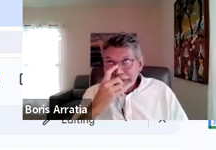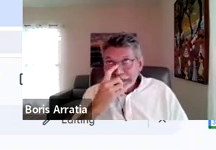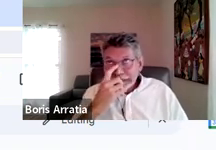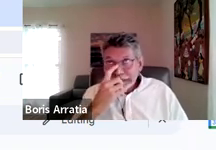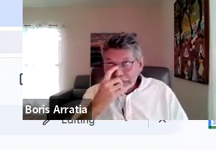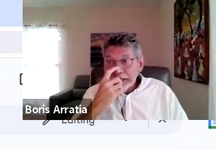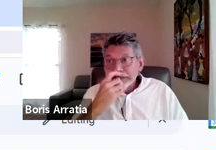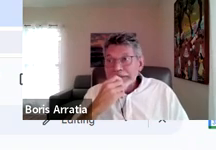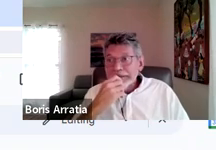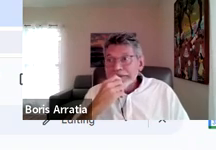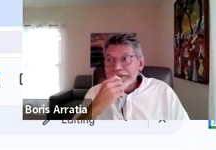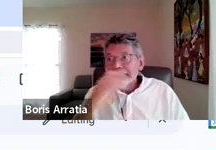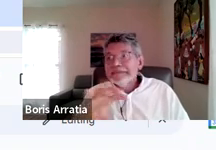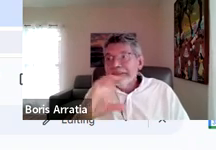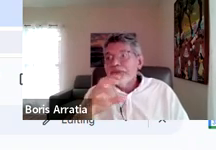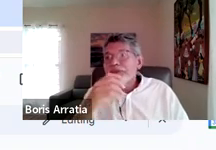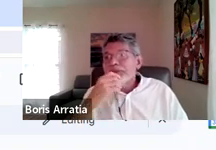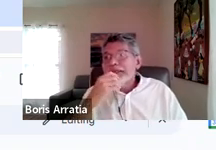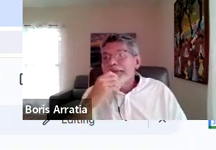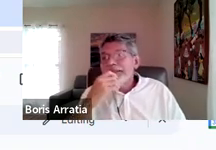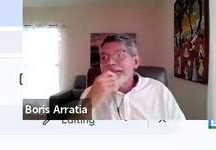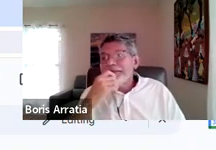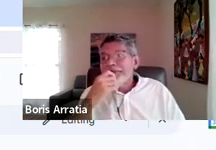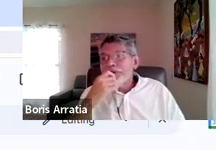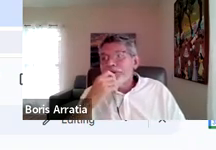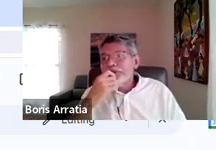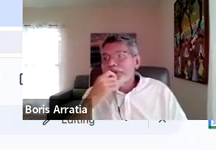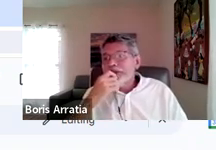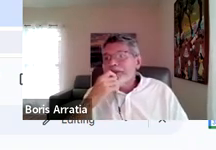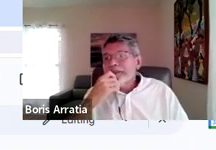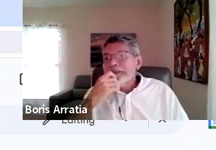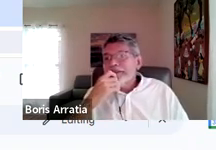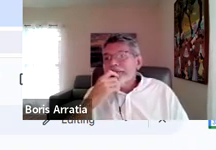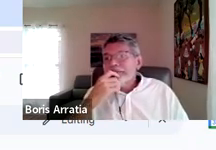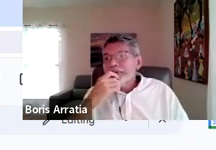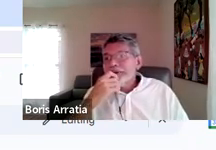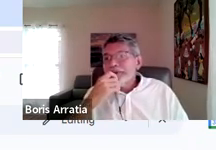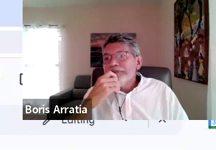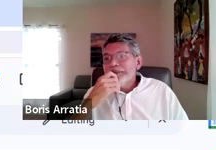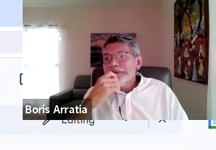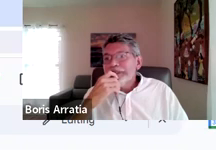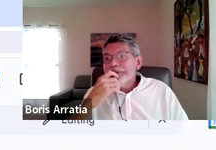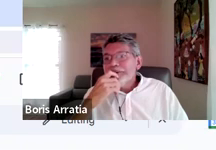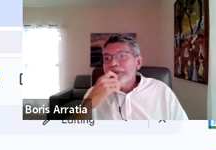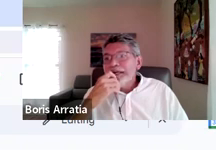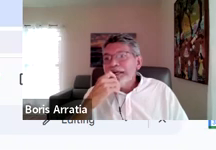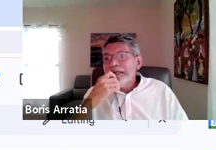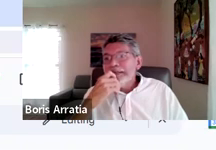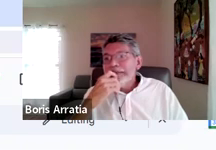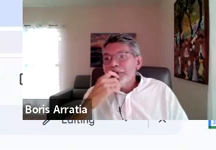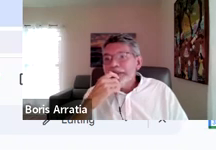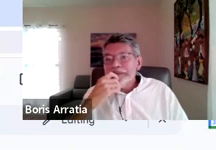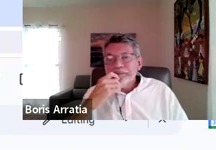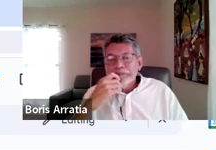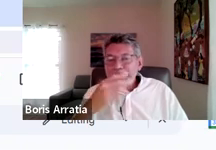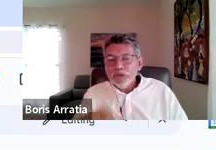recommendation takes a nice stab at this, though. And I think it's sort of a start for the federal level. And